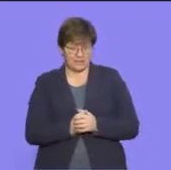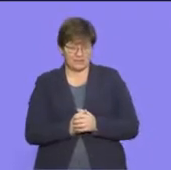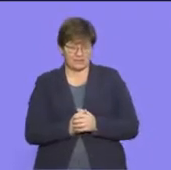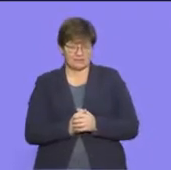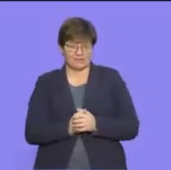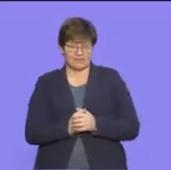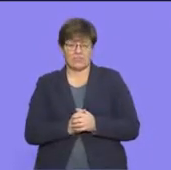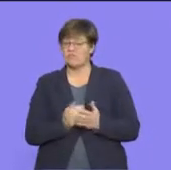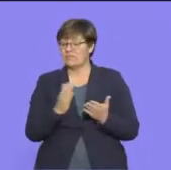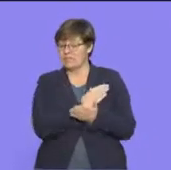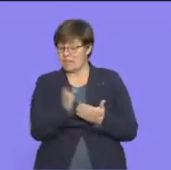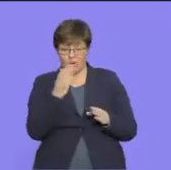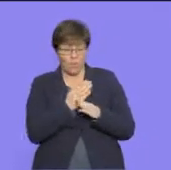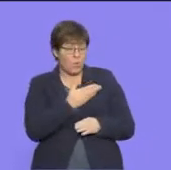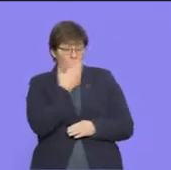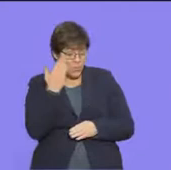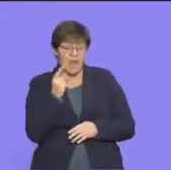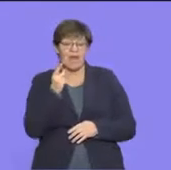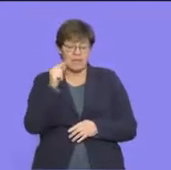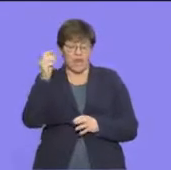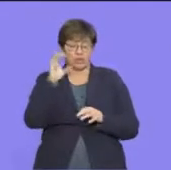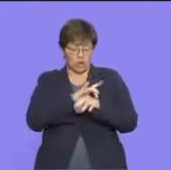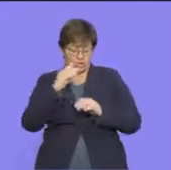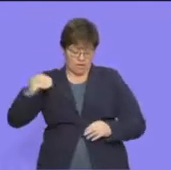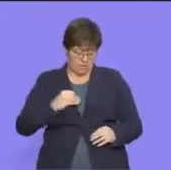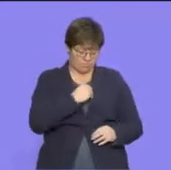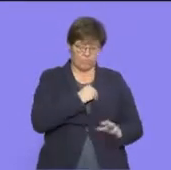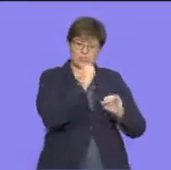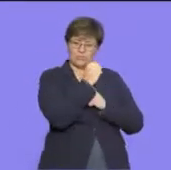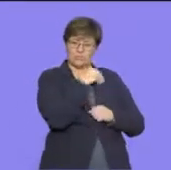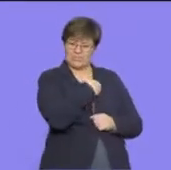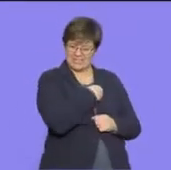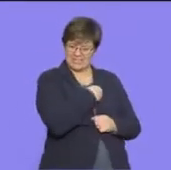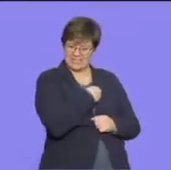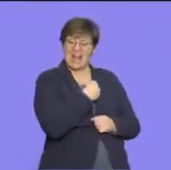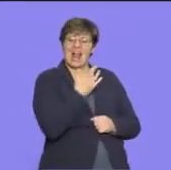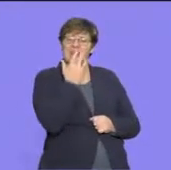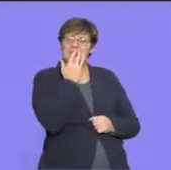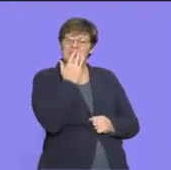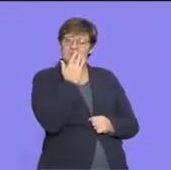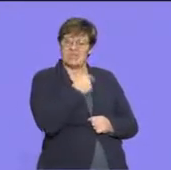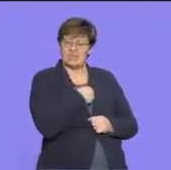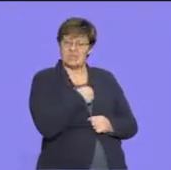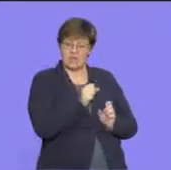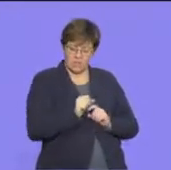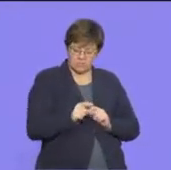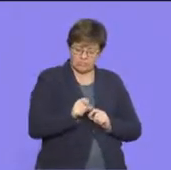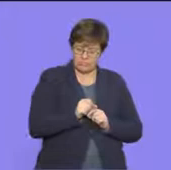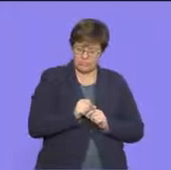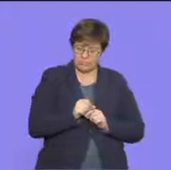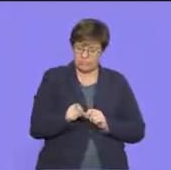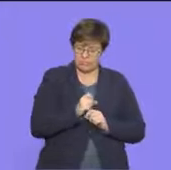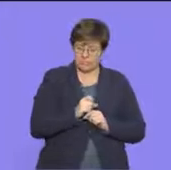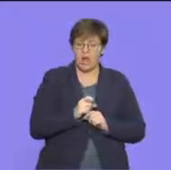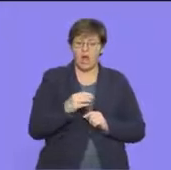doesn't work, they put a little pacemaker in your heart, which is a little battery thing that fires, right, and gets the heart